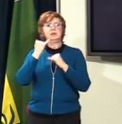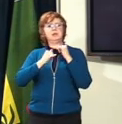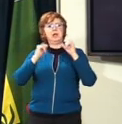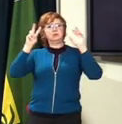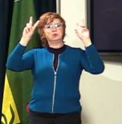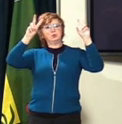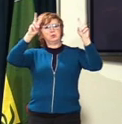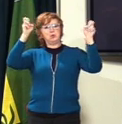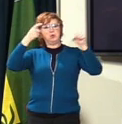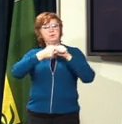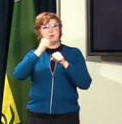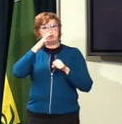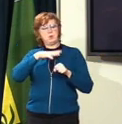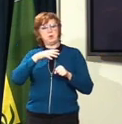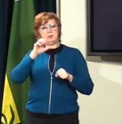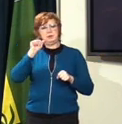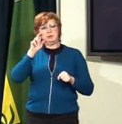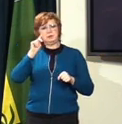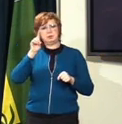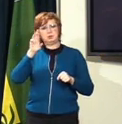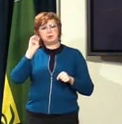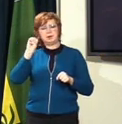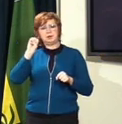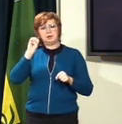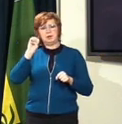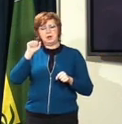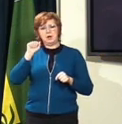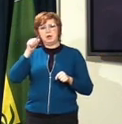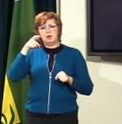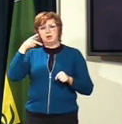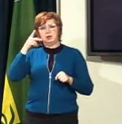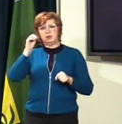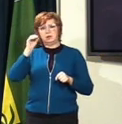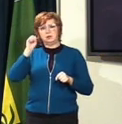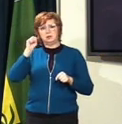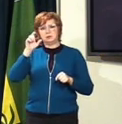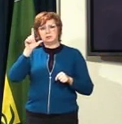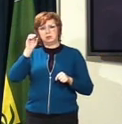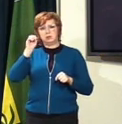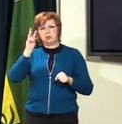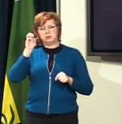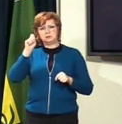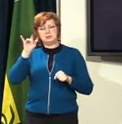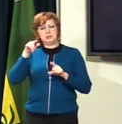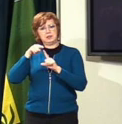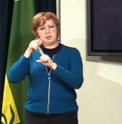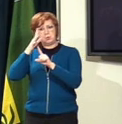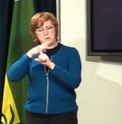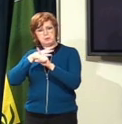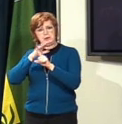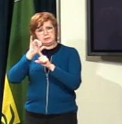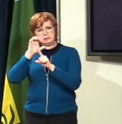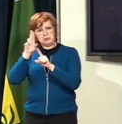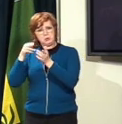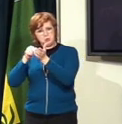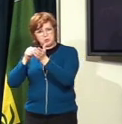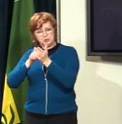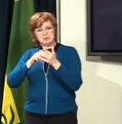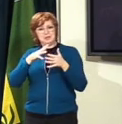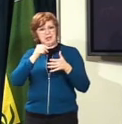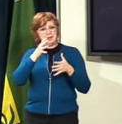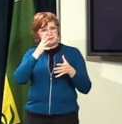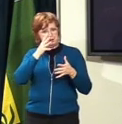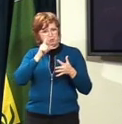Kozlowski. But before I read her quote, I'd like to note that this isn't just a quote from an intensive care nurse, but from someone who is a mother, wife,